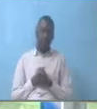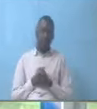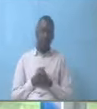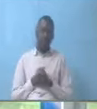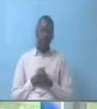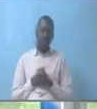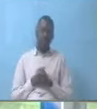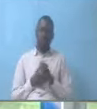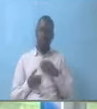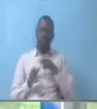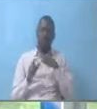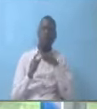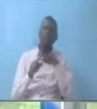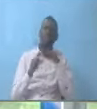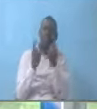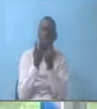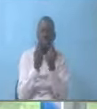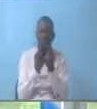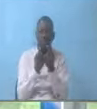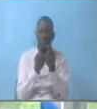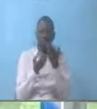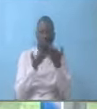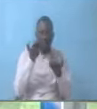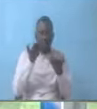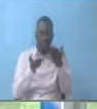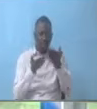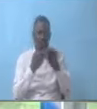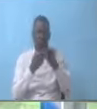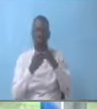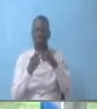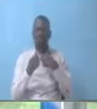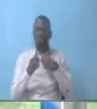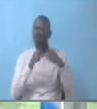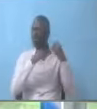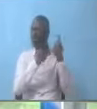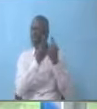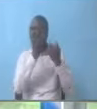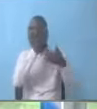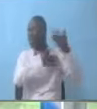There was assets evaluation or something at around